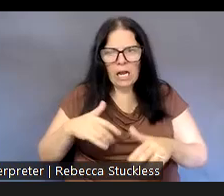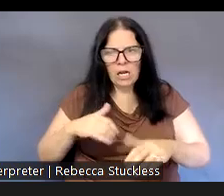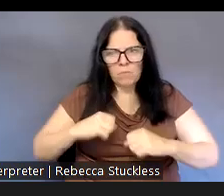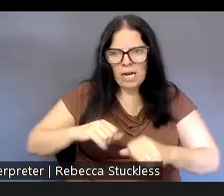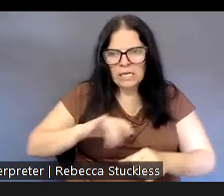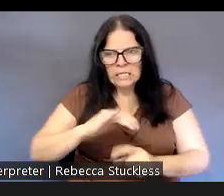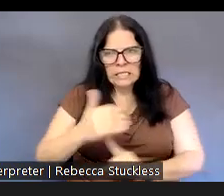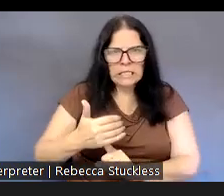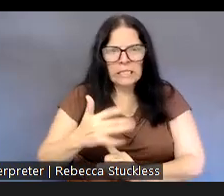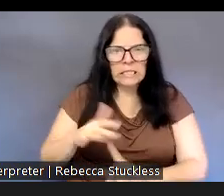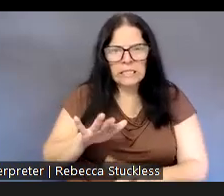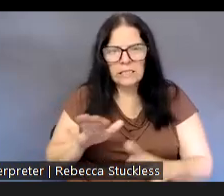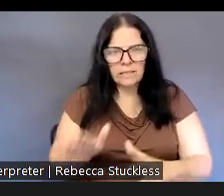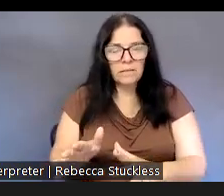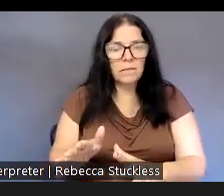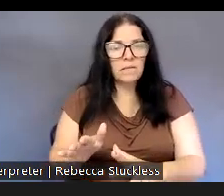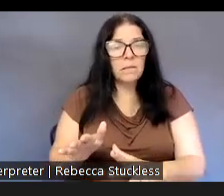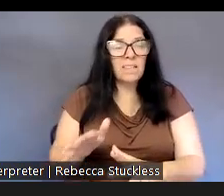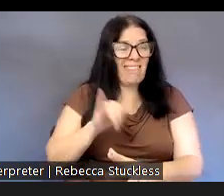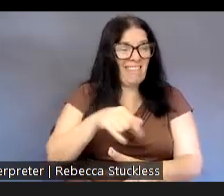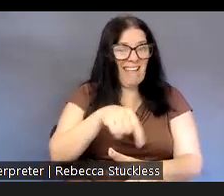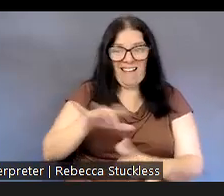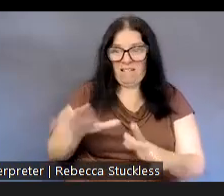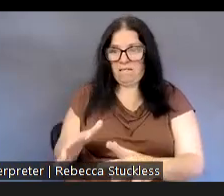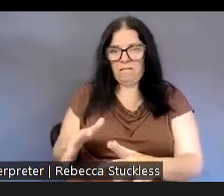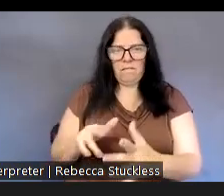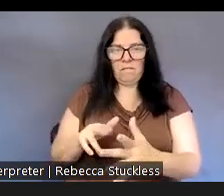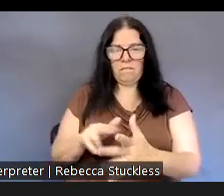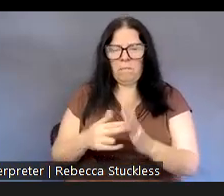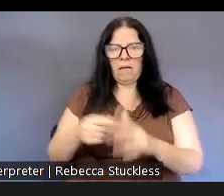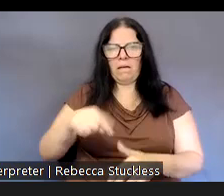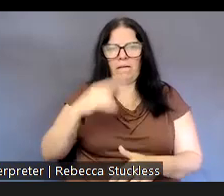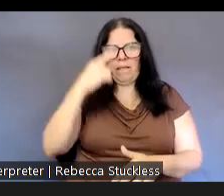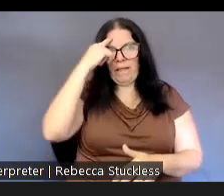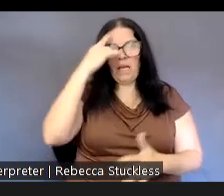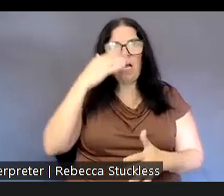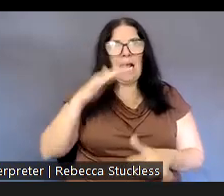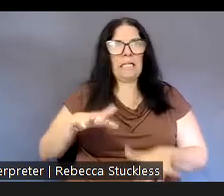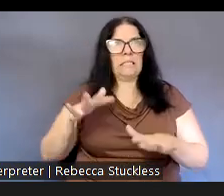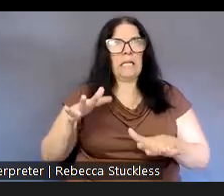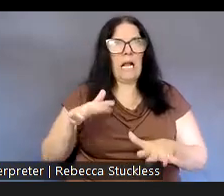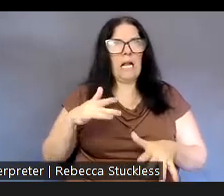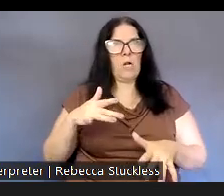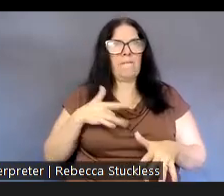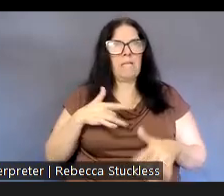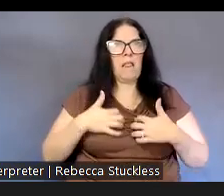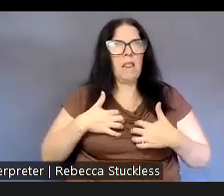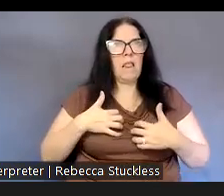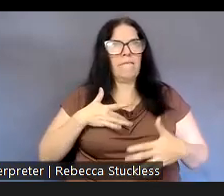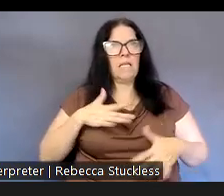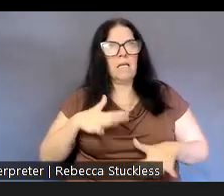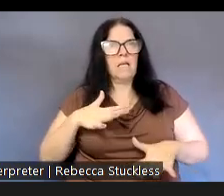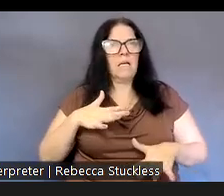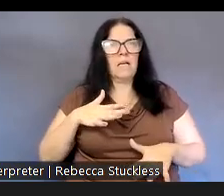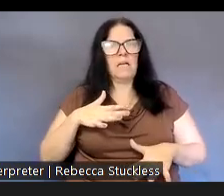This reinforces a belief that any anxiety or emotional discomfort is bad and must be avoided, and it might even foster